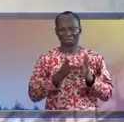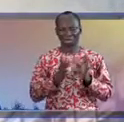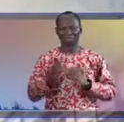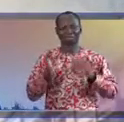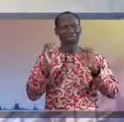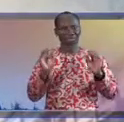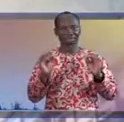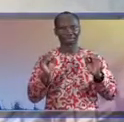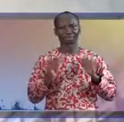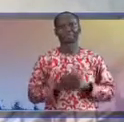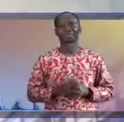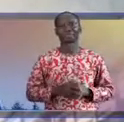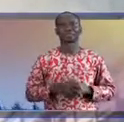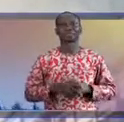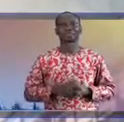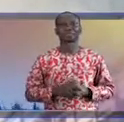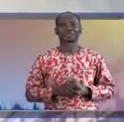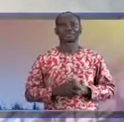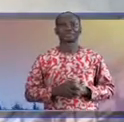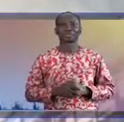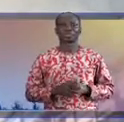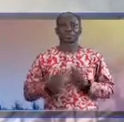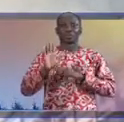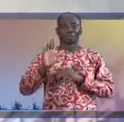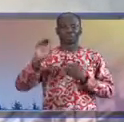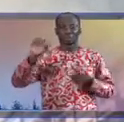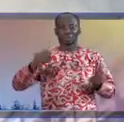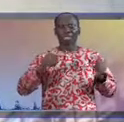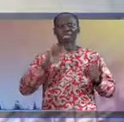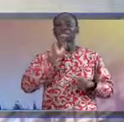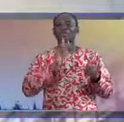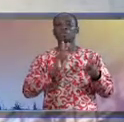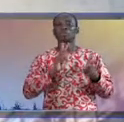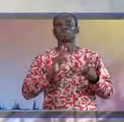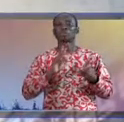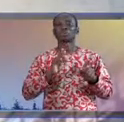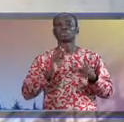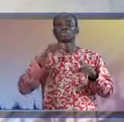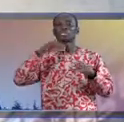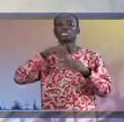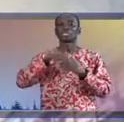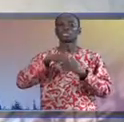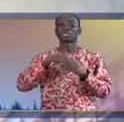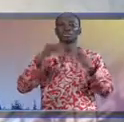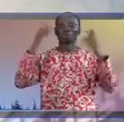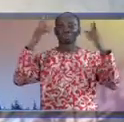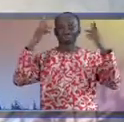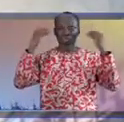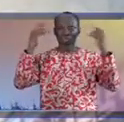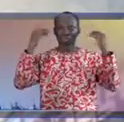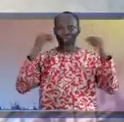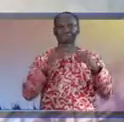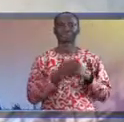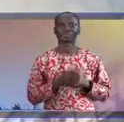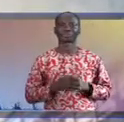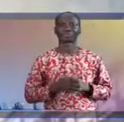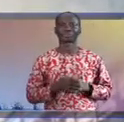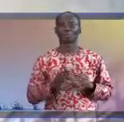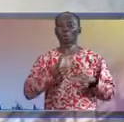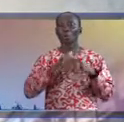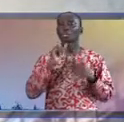no ato Moses so ana akọ Moses mu nti Bible no kire se Israel man ni nyina